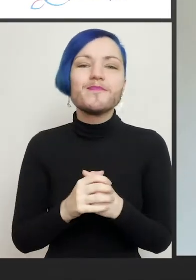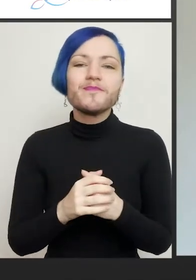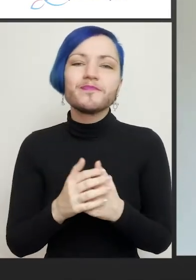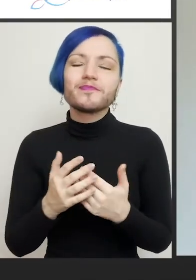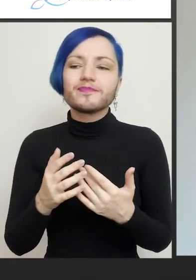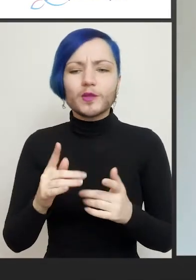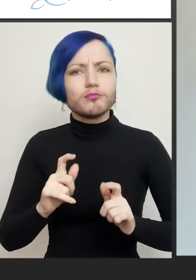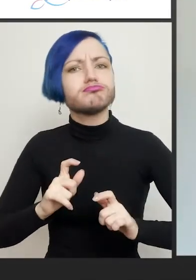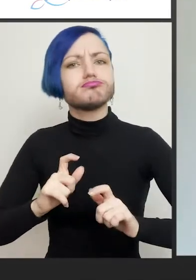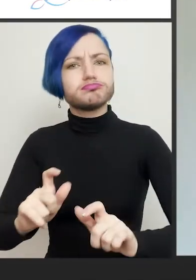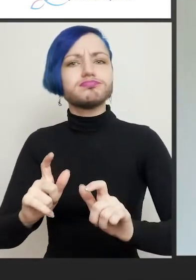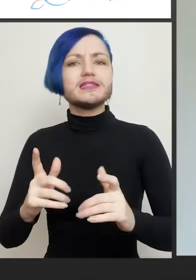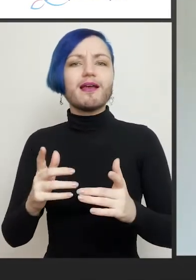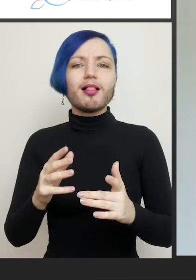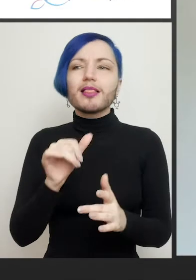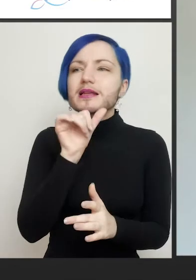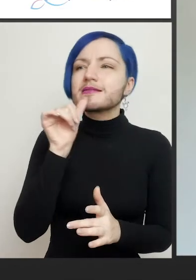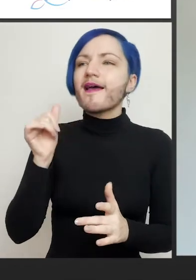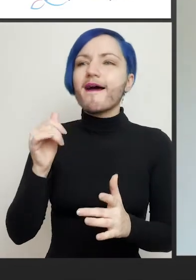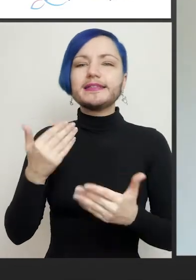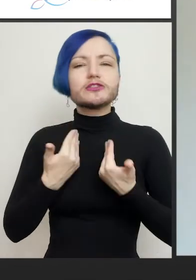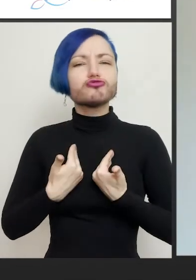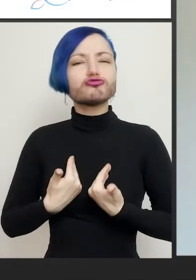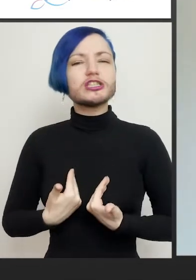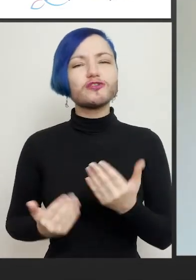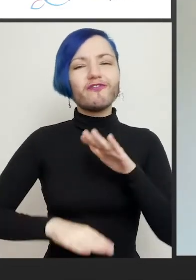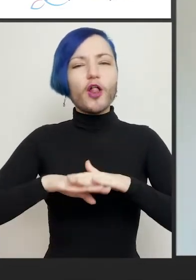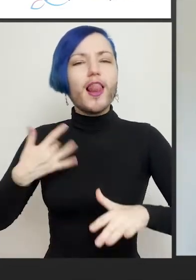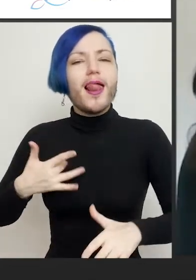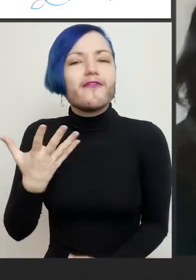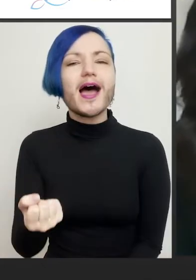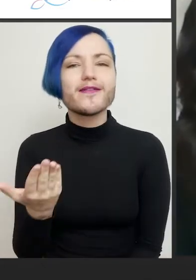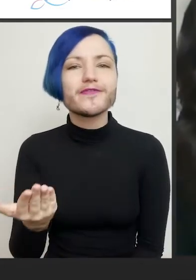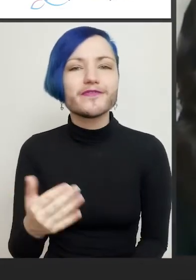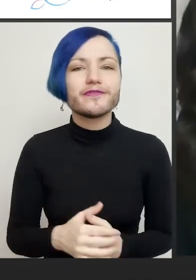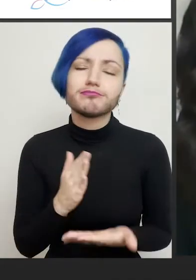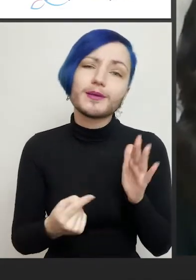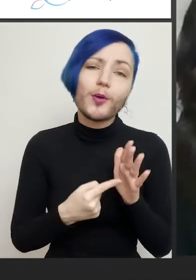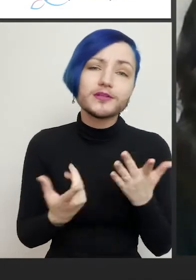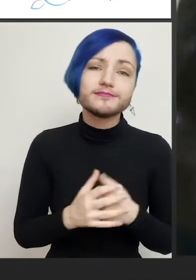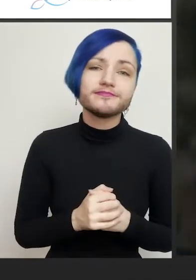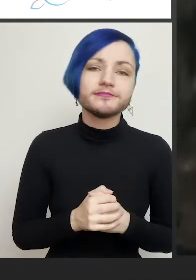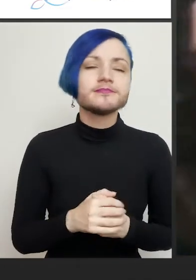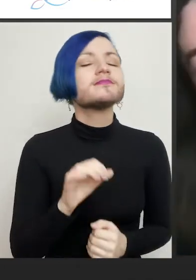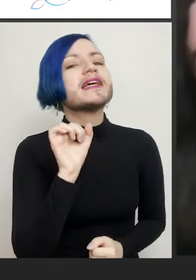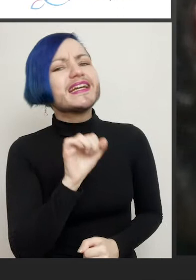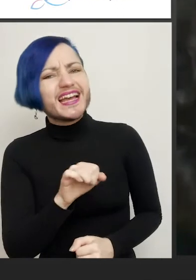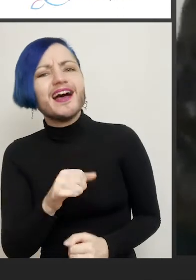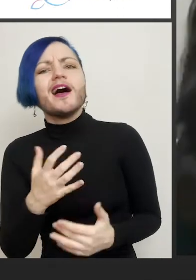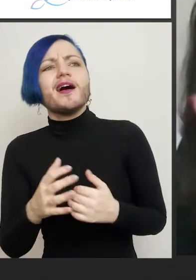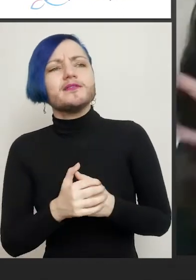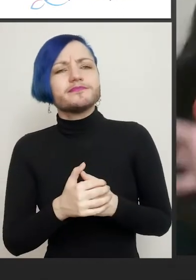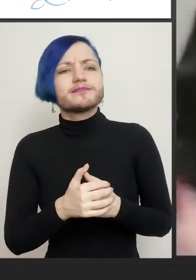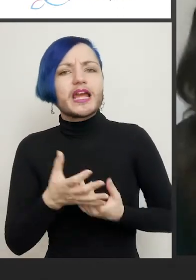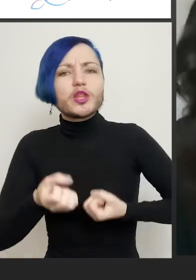Who are still having nice, enriched lives. Yeah, definitely, because the narrative can